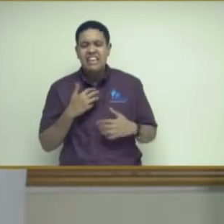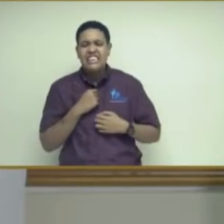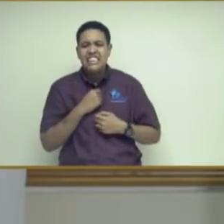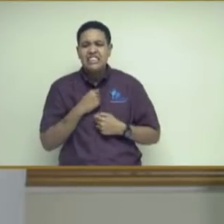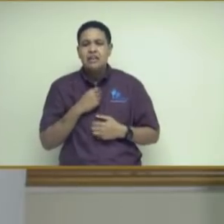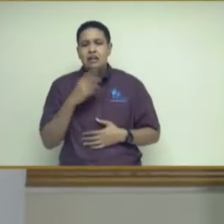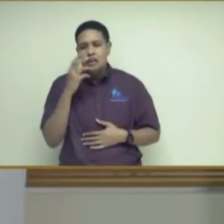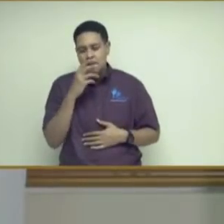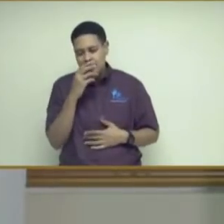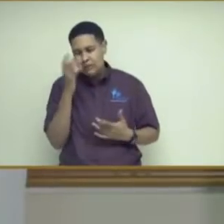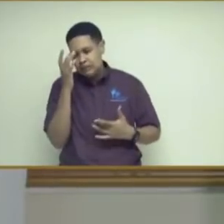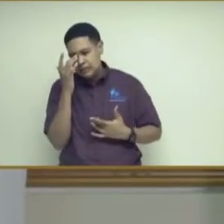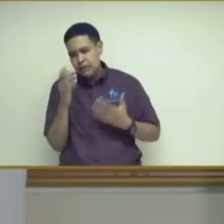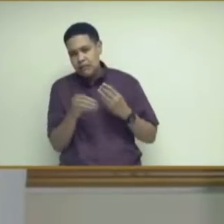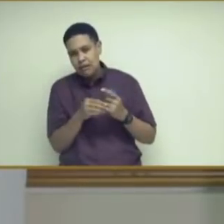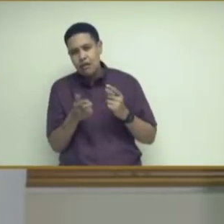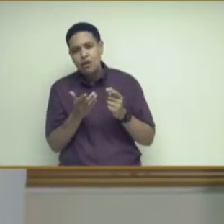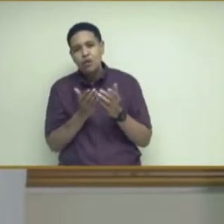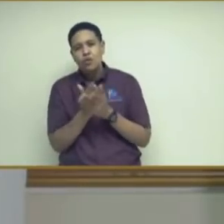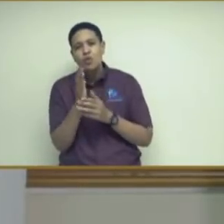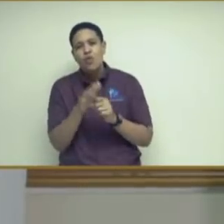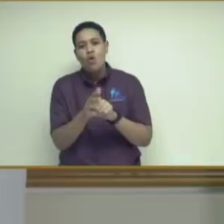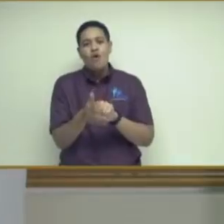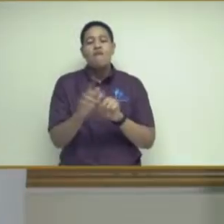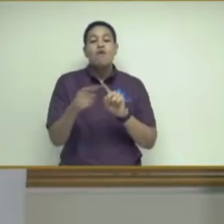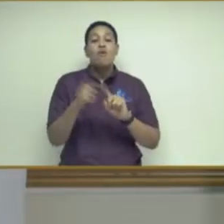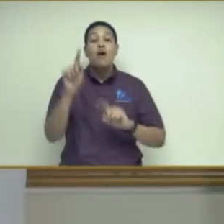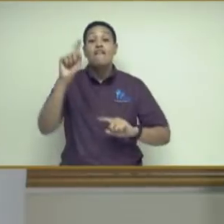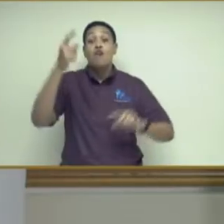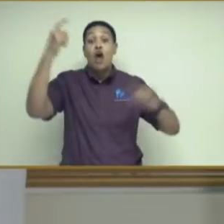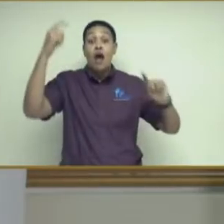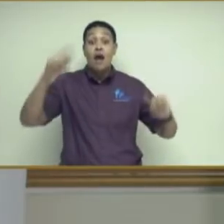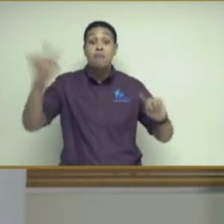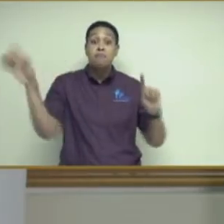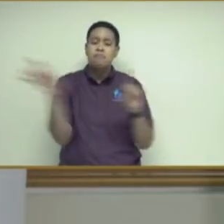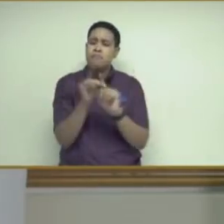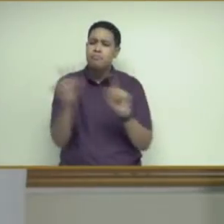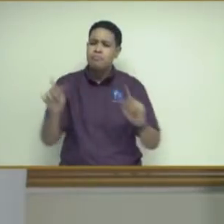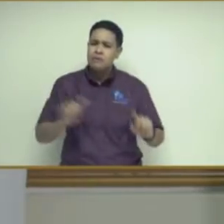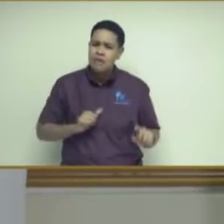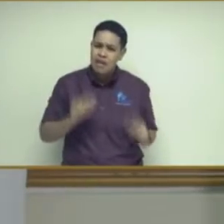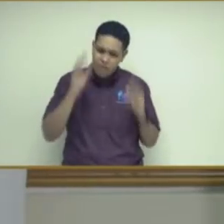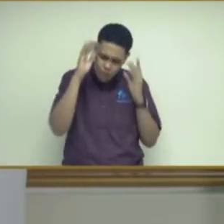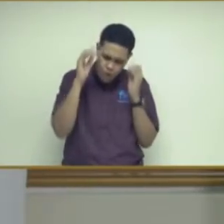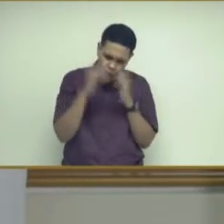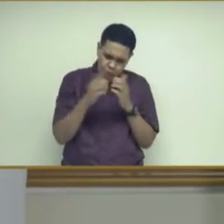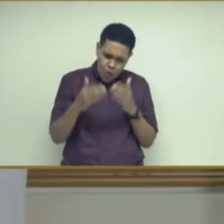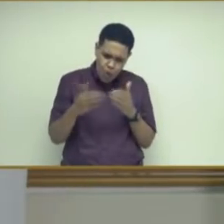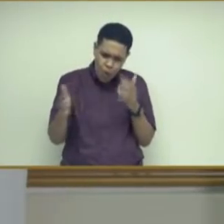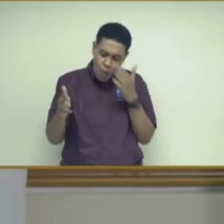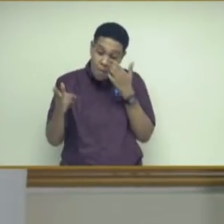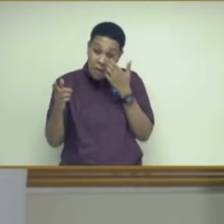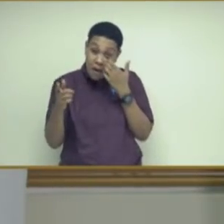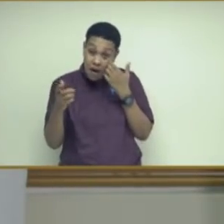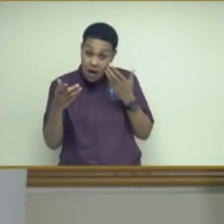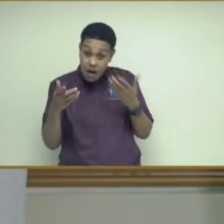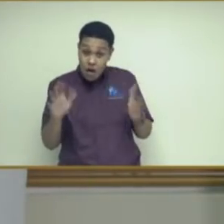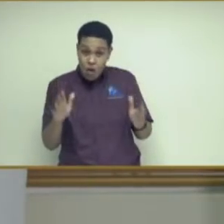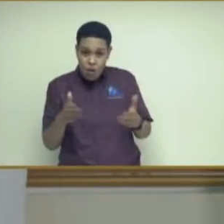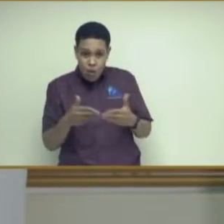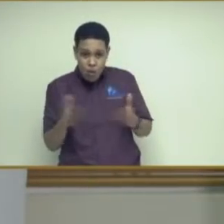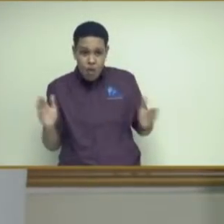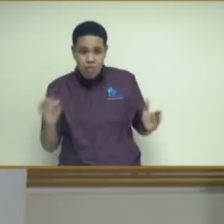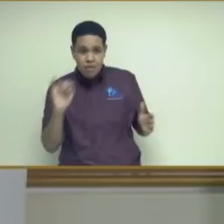of COVID-19. When we had our first case, I'm wondering now with the opening up if that